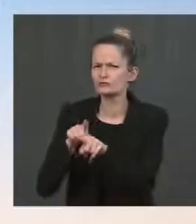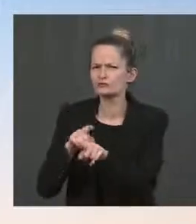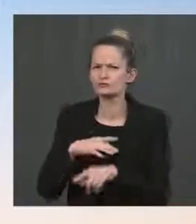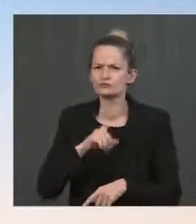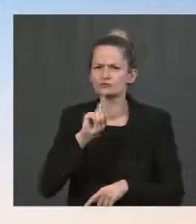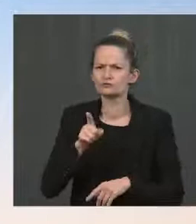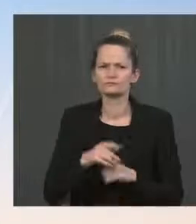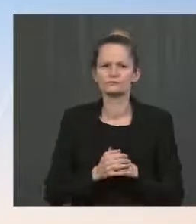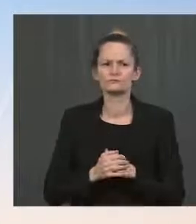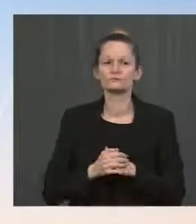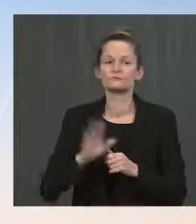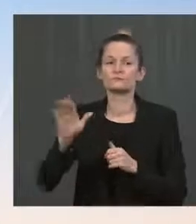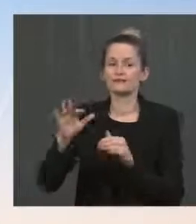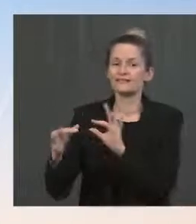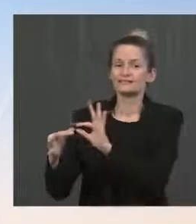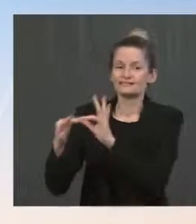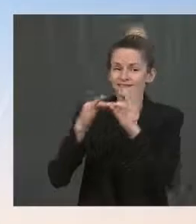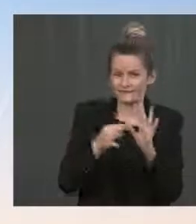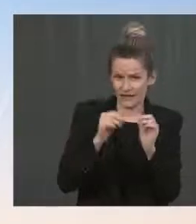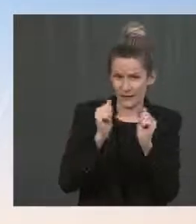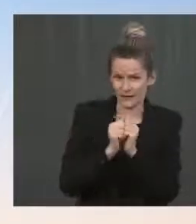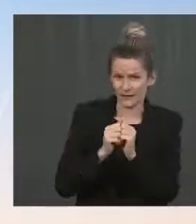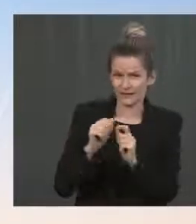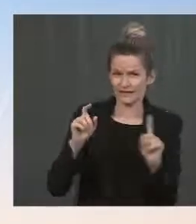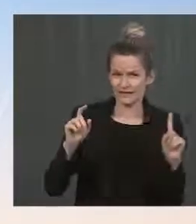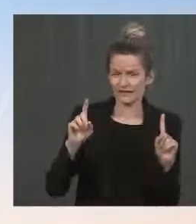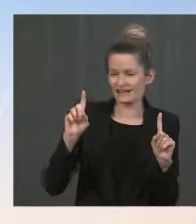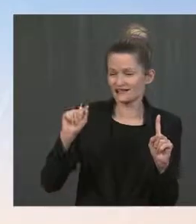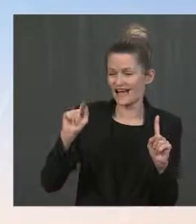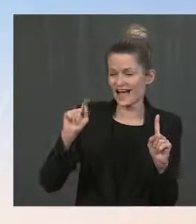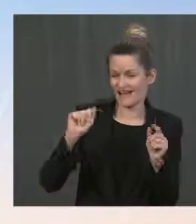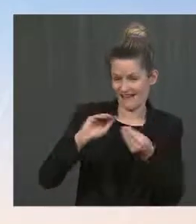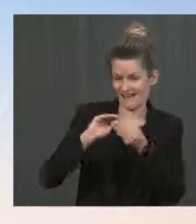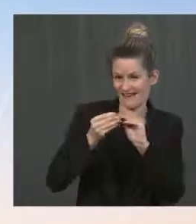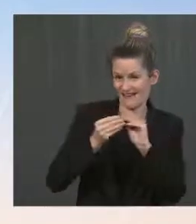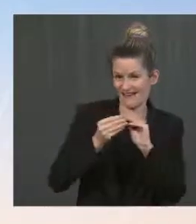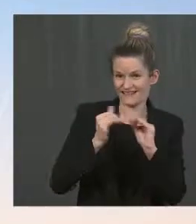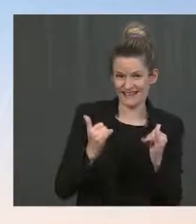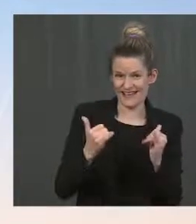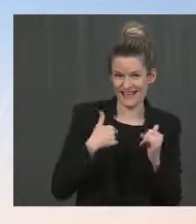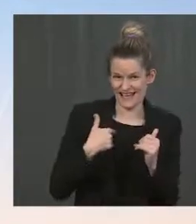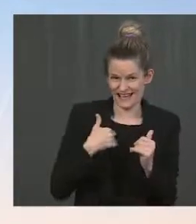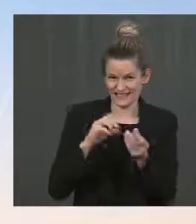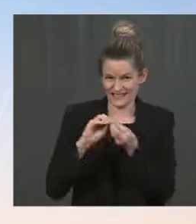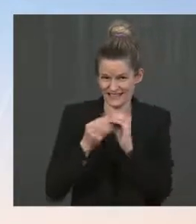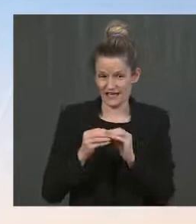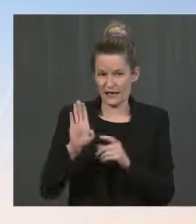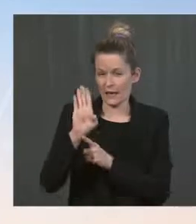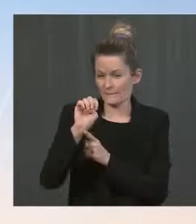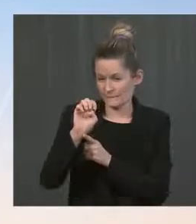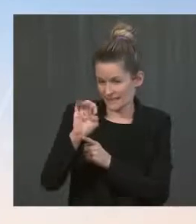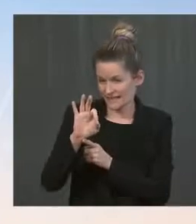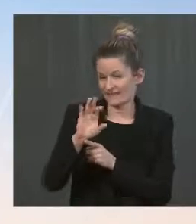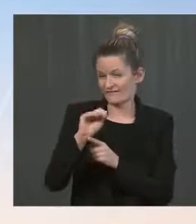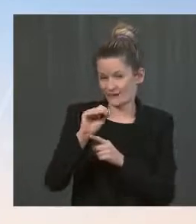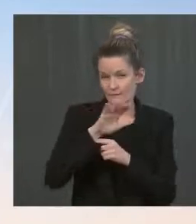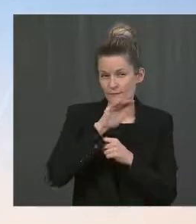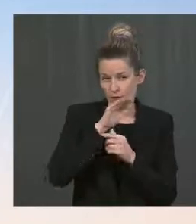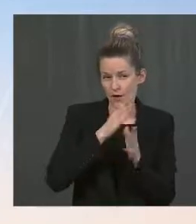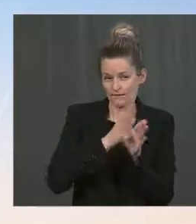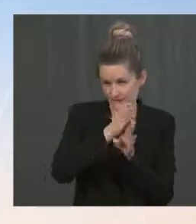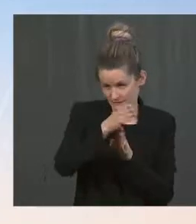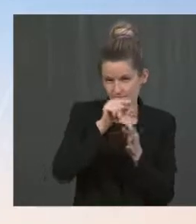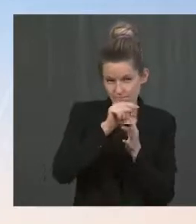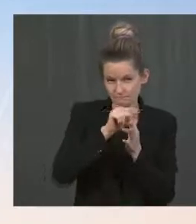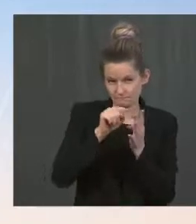With respect to the data, if you look at the beef industry, for example, the top four meat processors control 85%